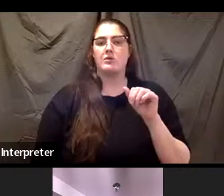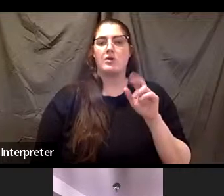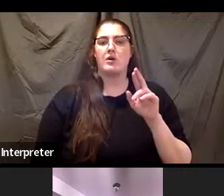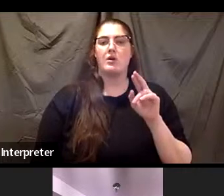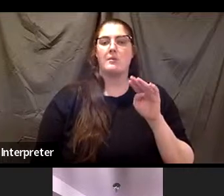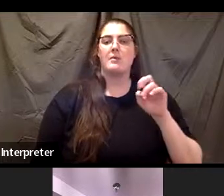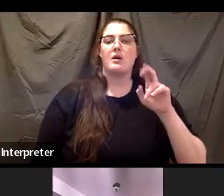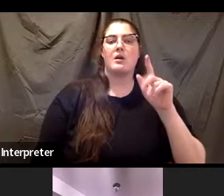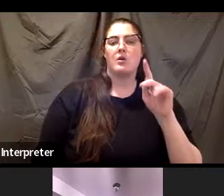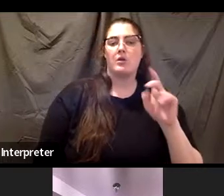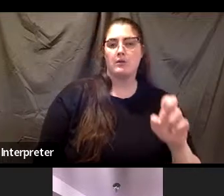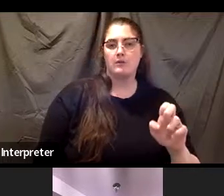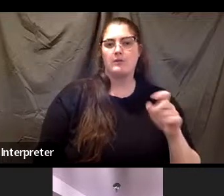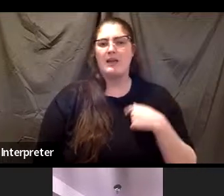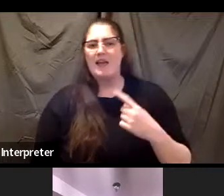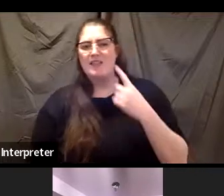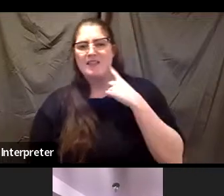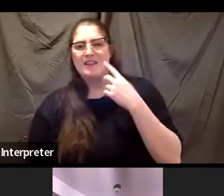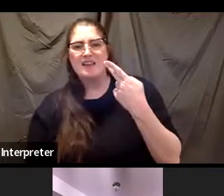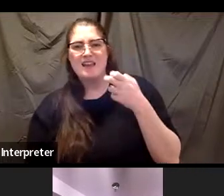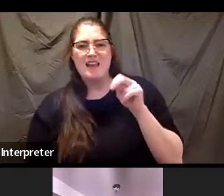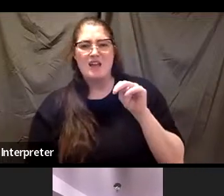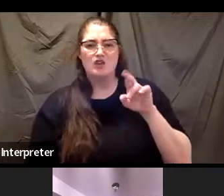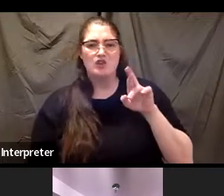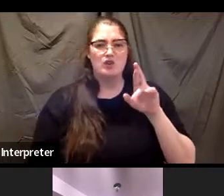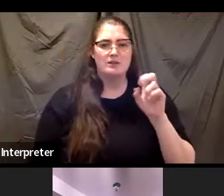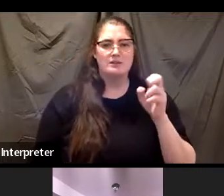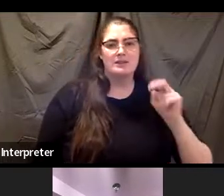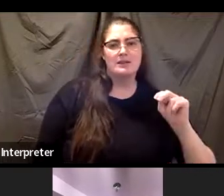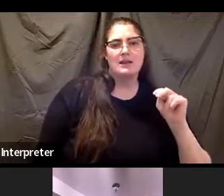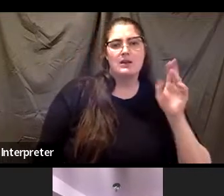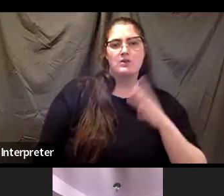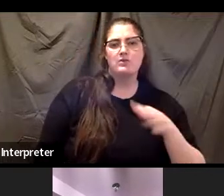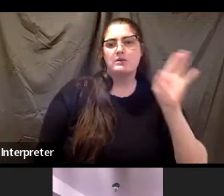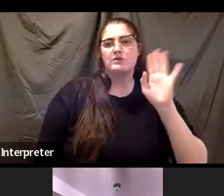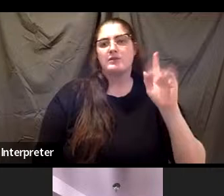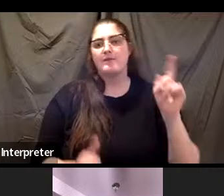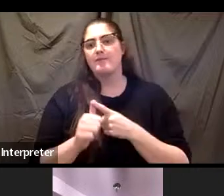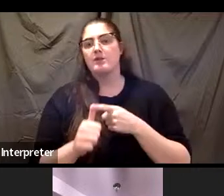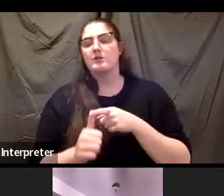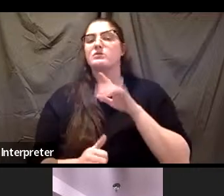I think Commissioner Henderson raised her hand first. Oh, you're 01.